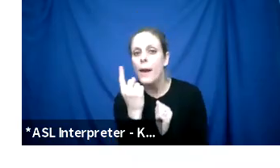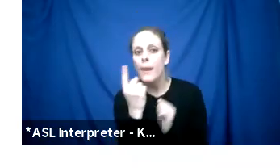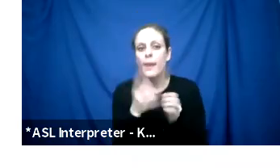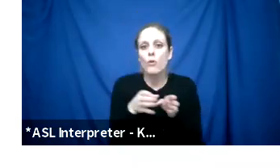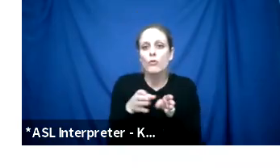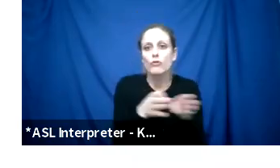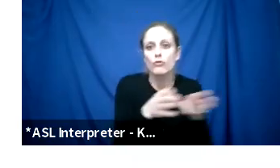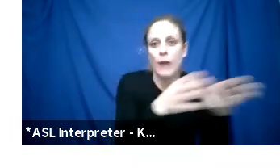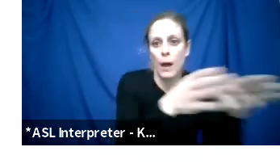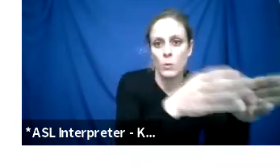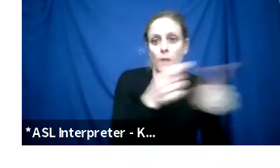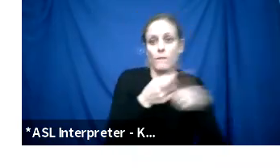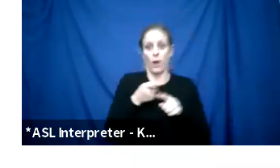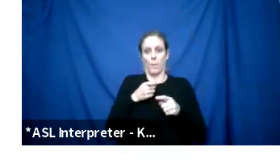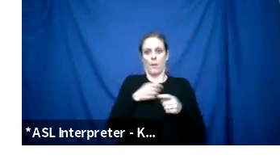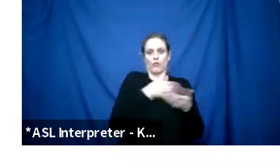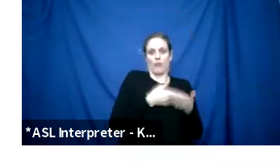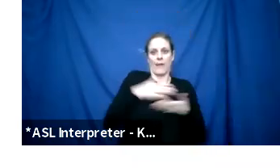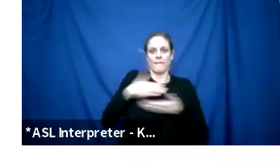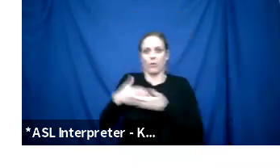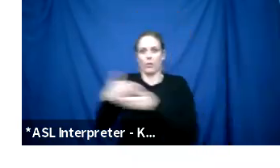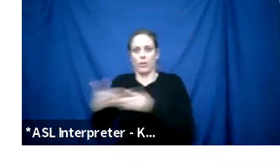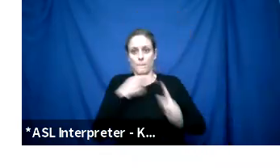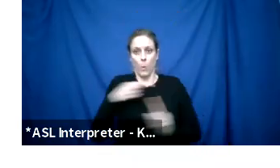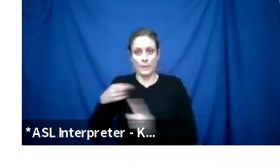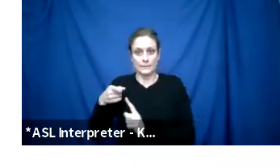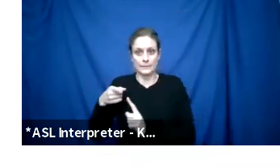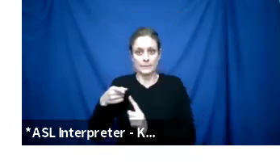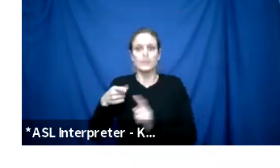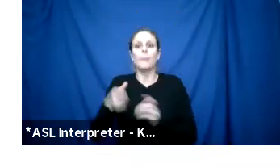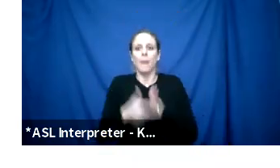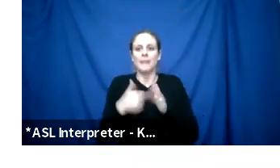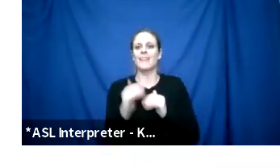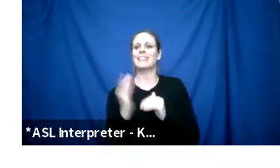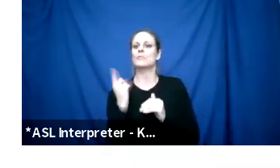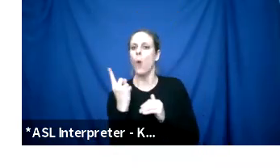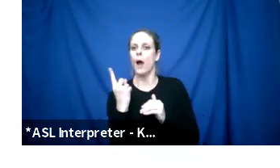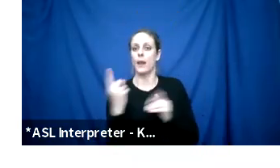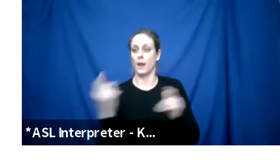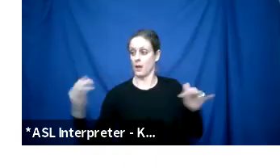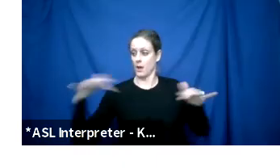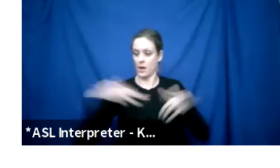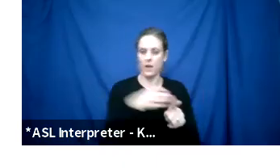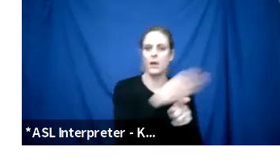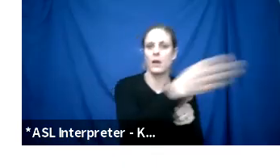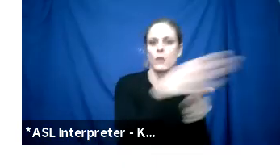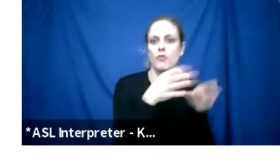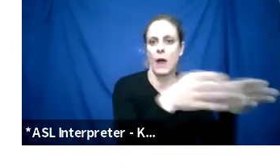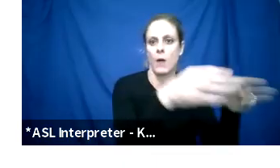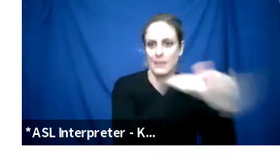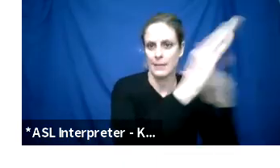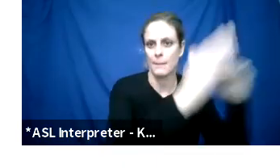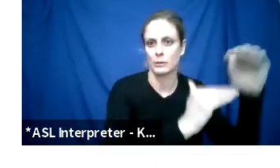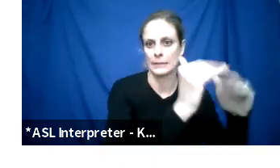entrances from site arrival points must be provided, okay? And then you can find the scoping for accessible route requirements